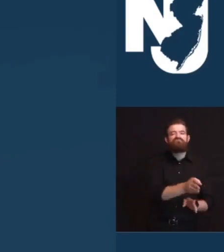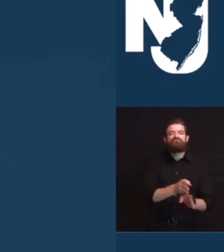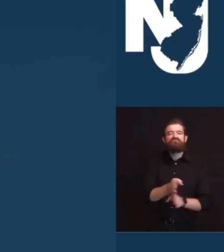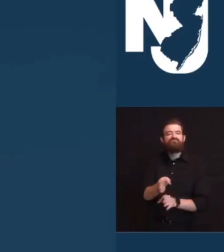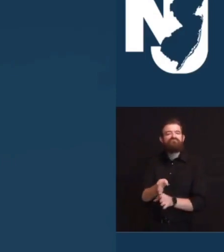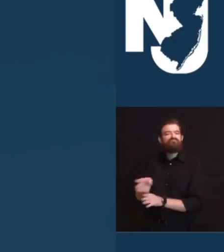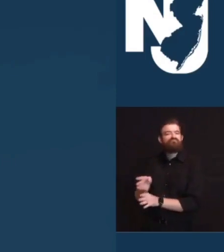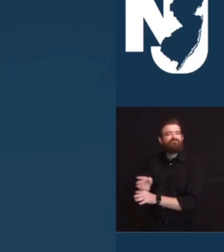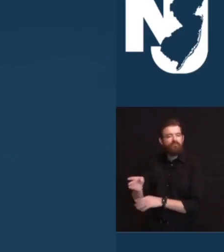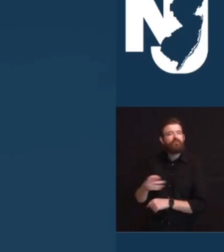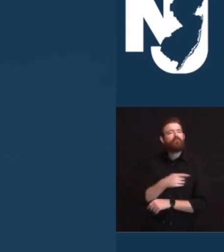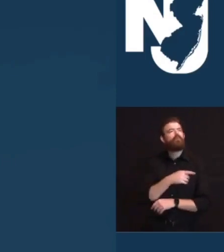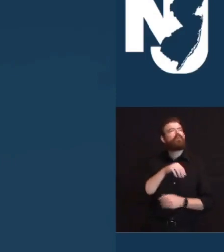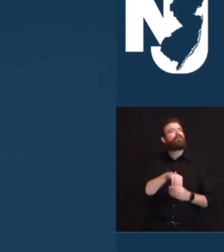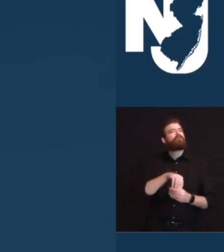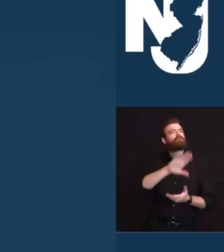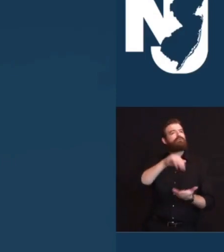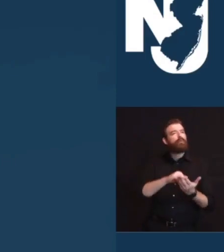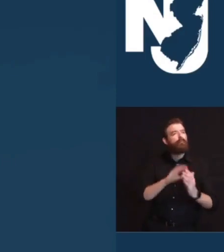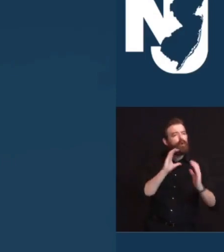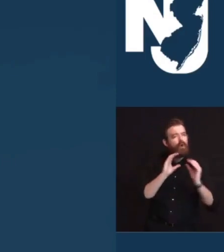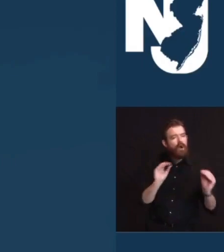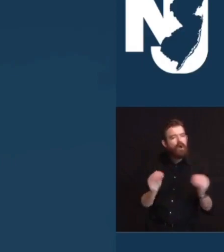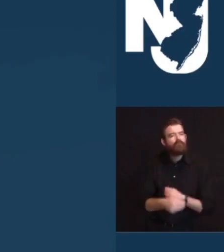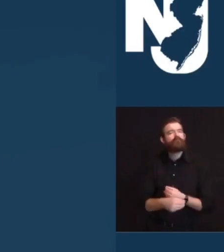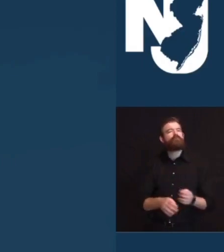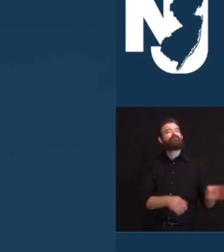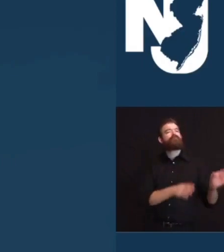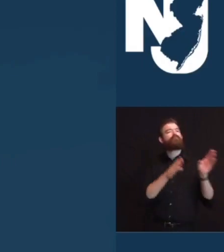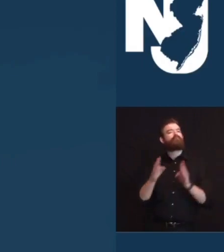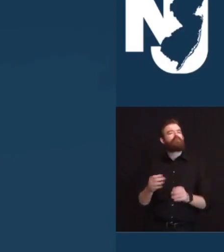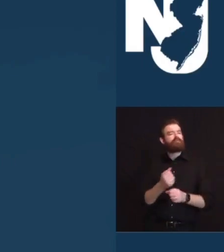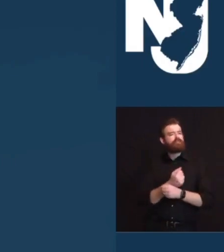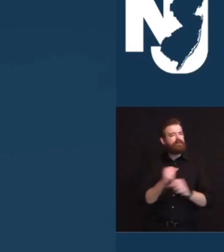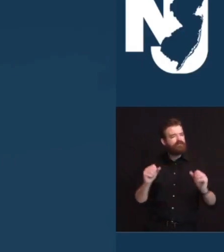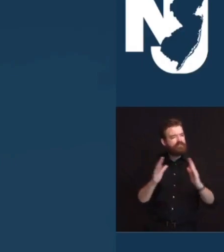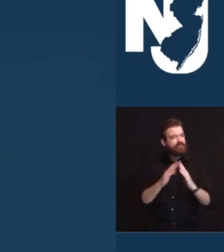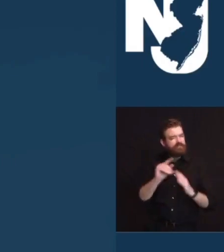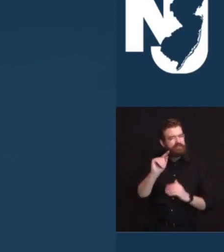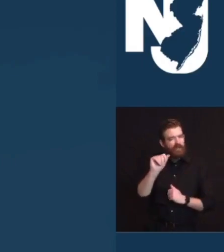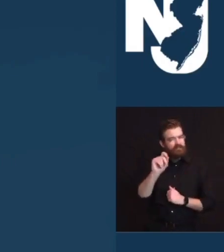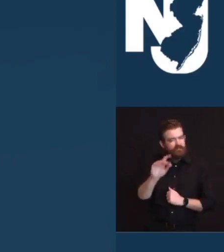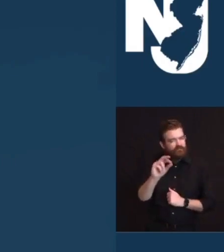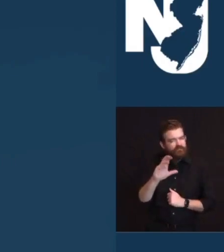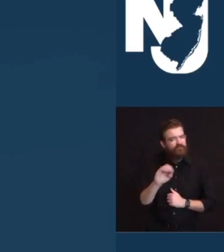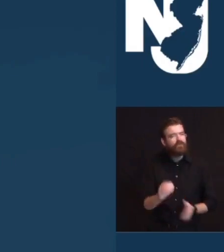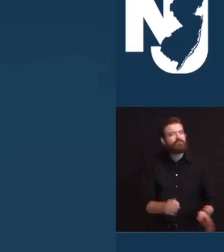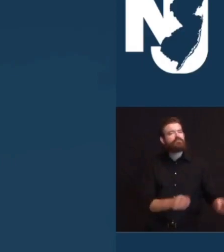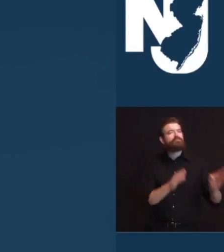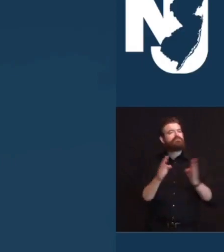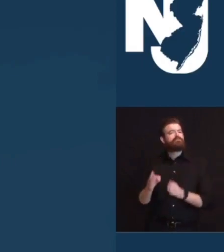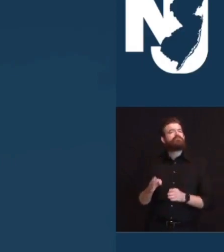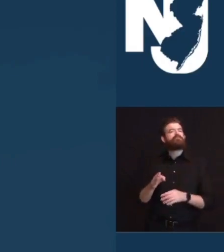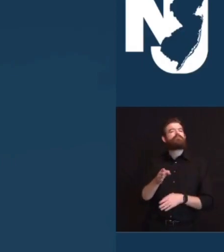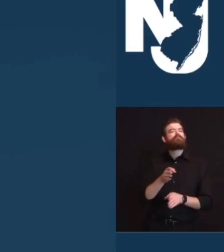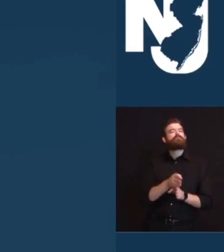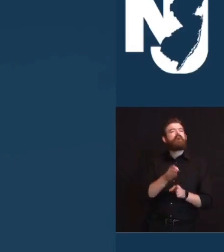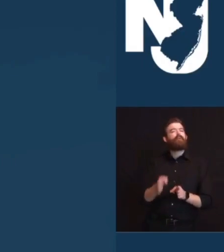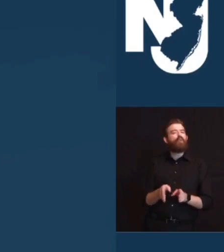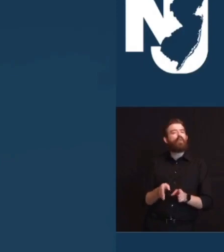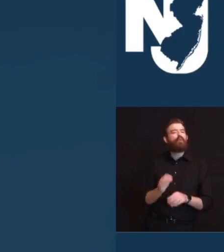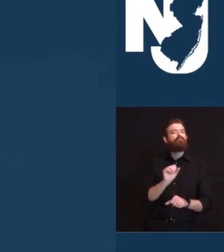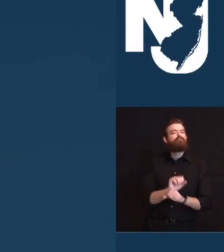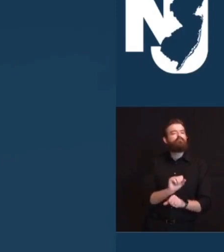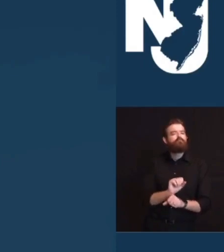Communications, on the Safe City Task Force, in neighborhood enforcement, and in the Office of Professional Standards.